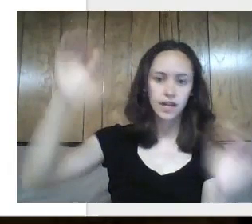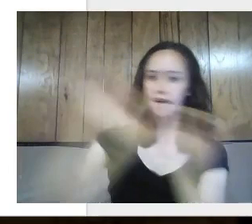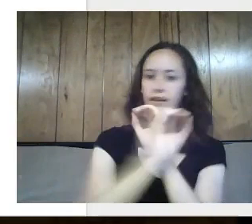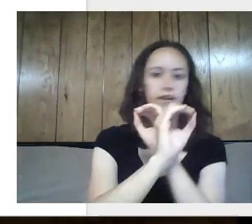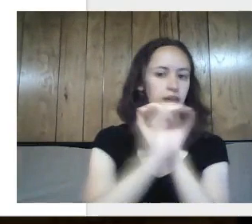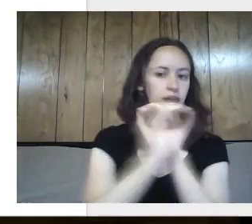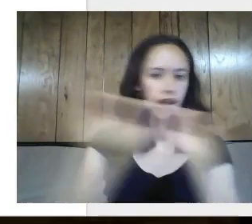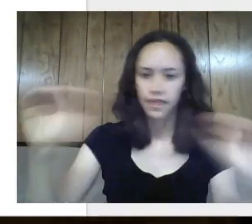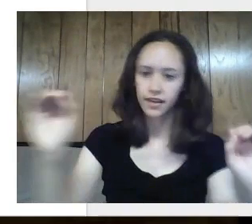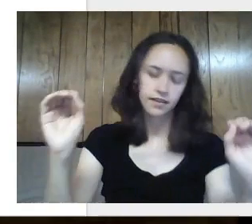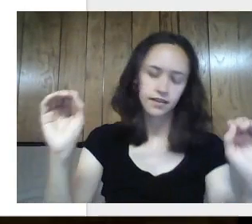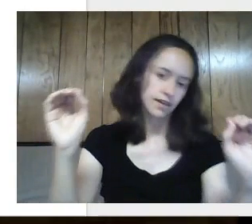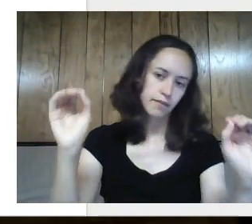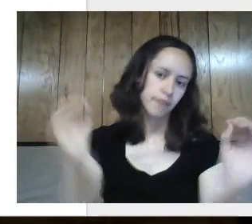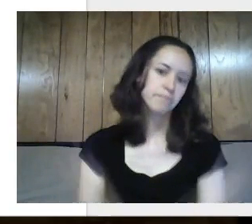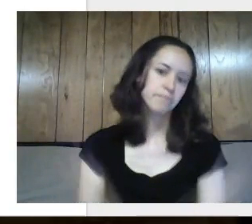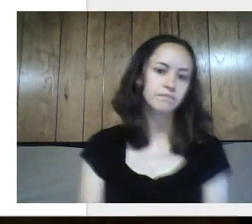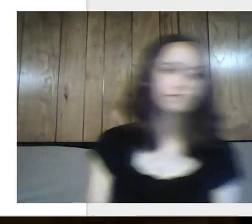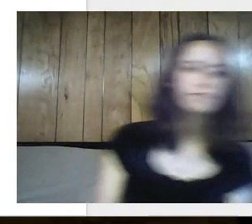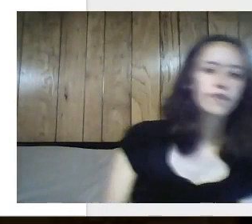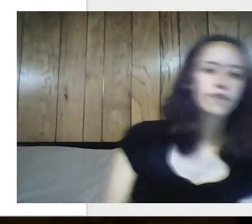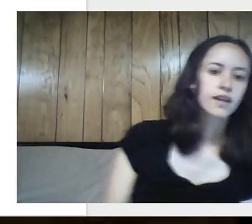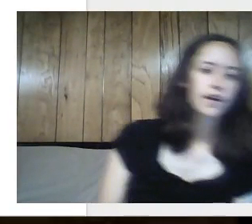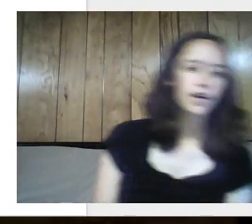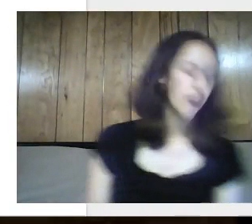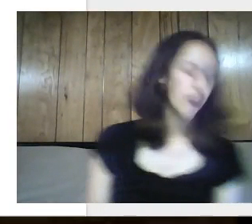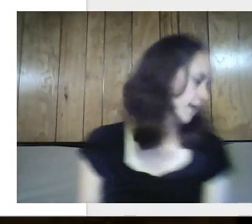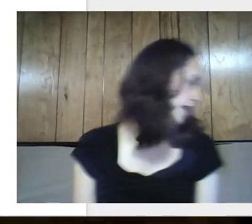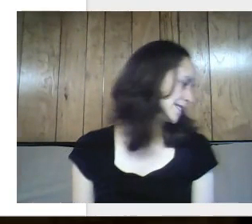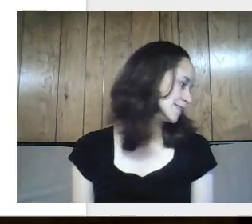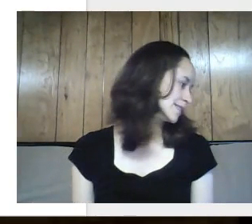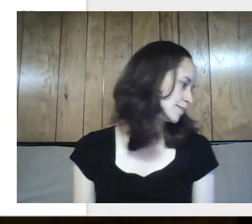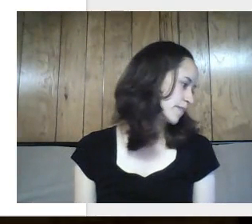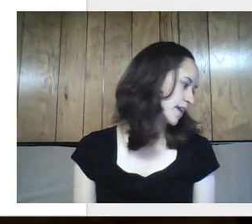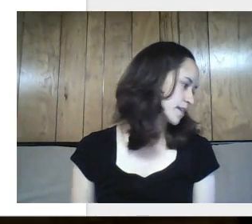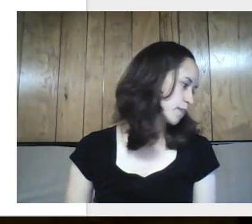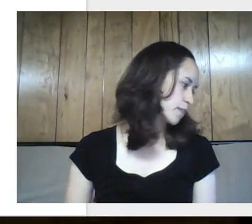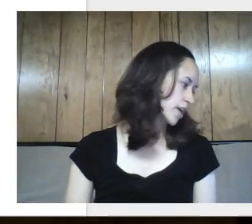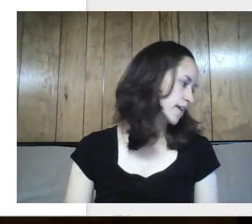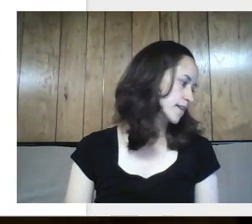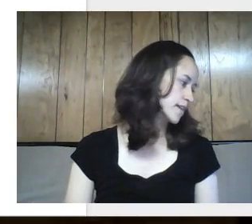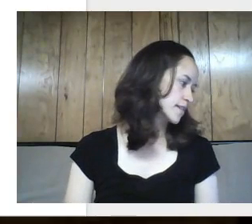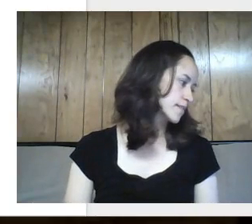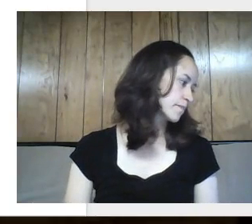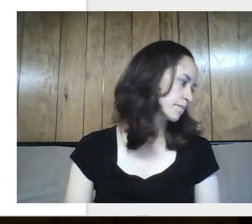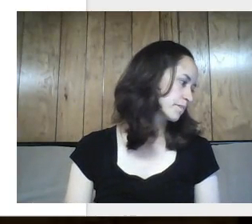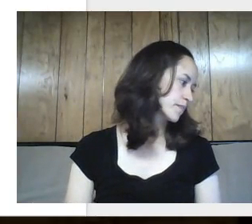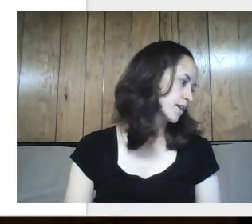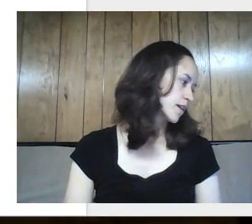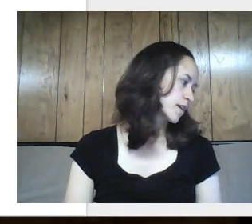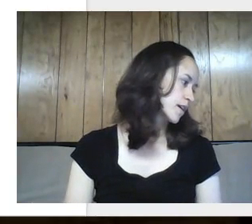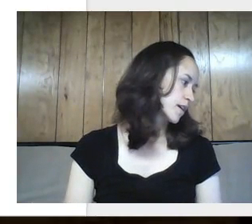to God, nothing can compare. Okay, the next part is,